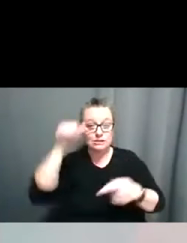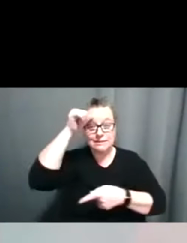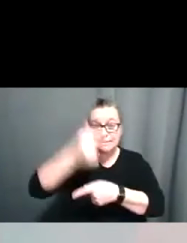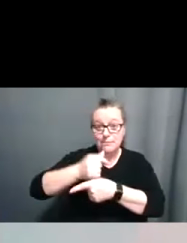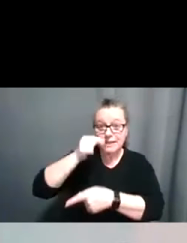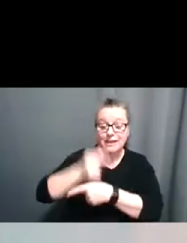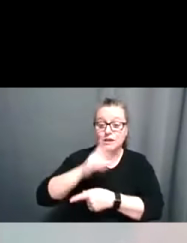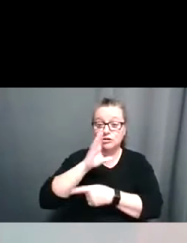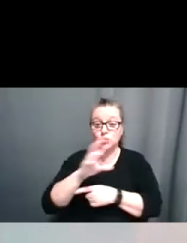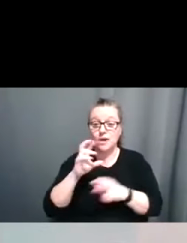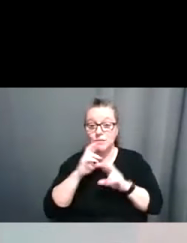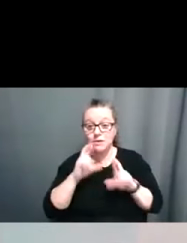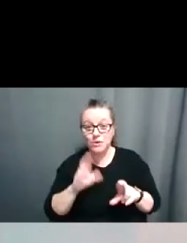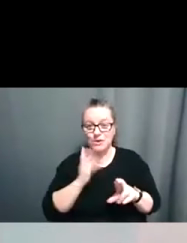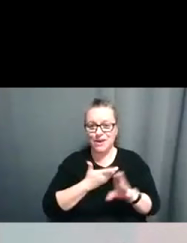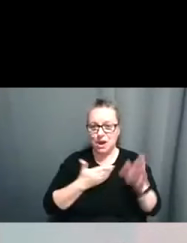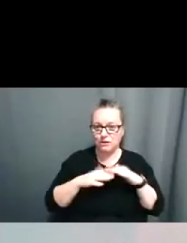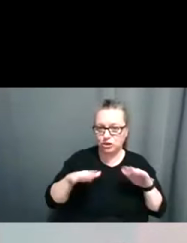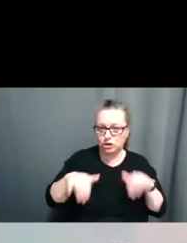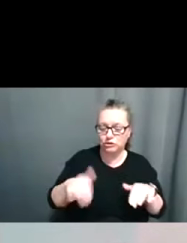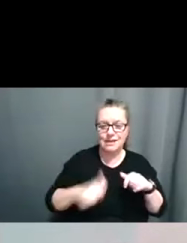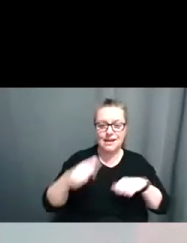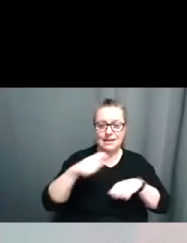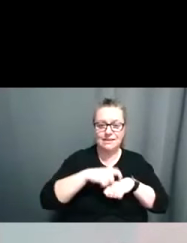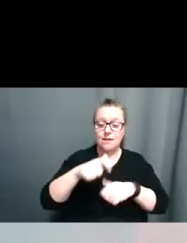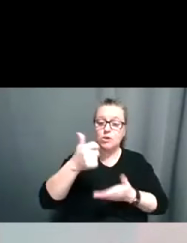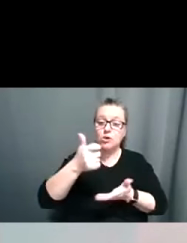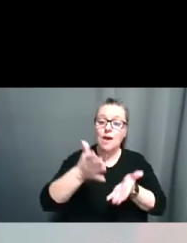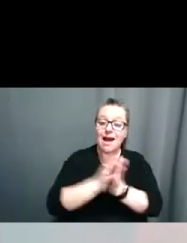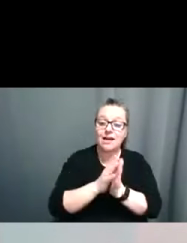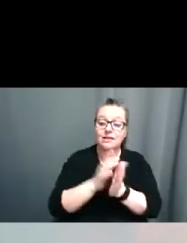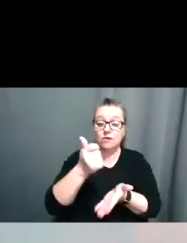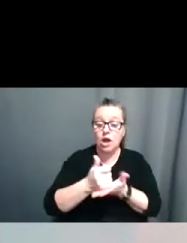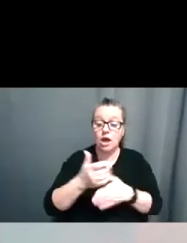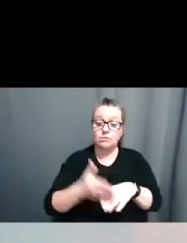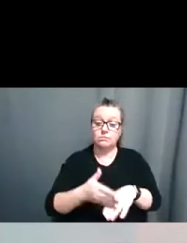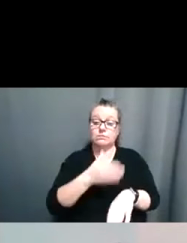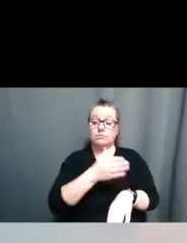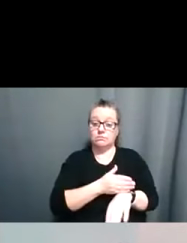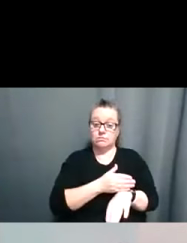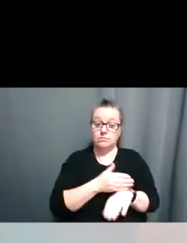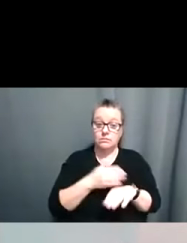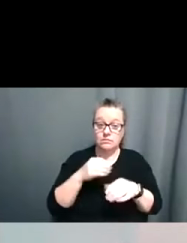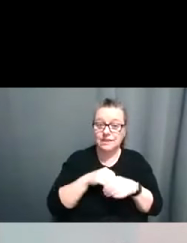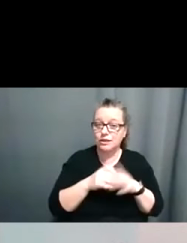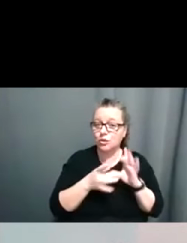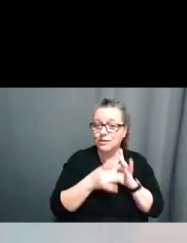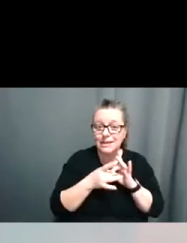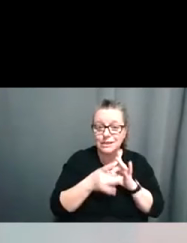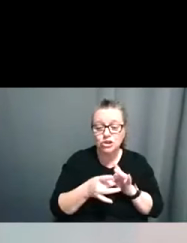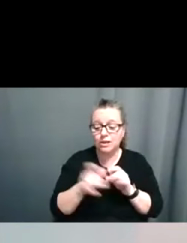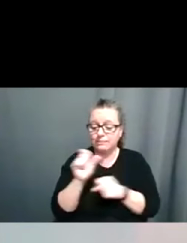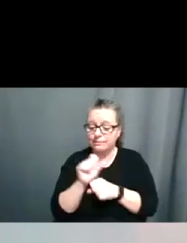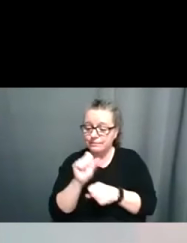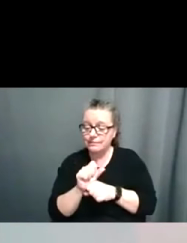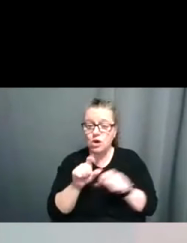our children. Anytime you ask for help getting better at a task, in your relationship, or as a